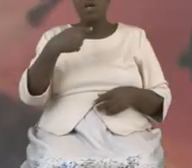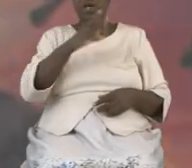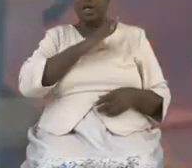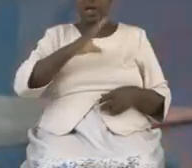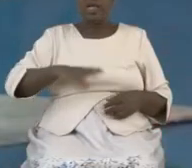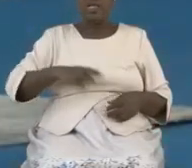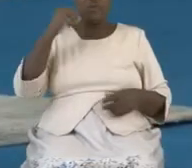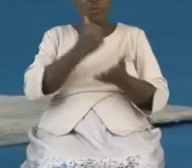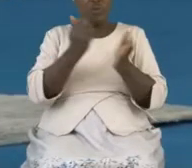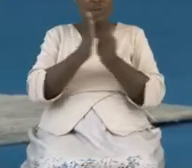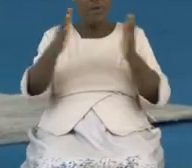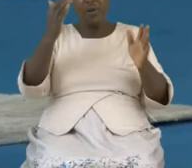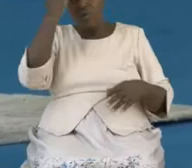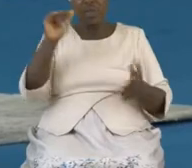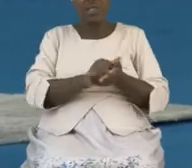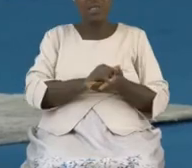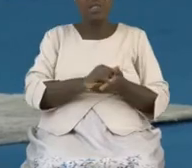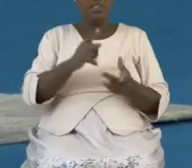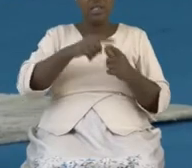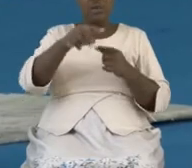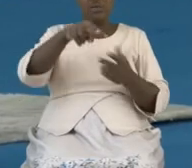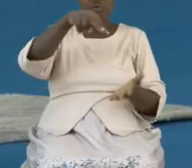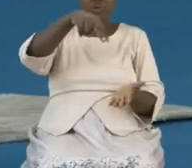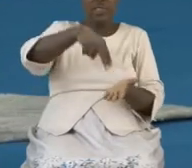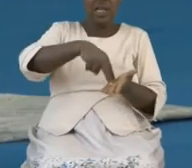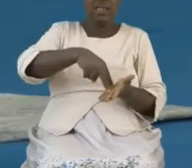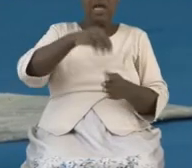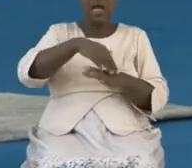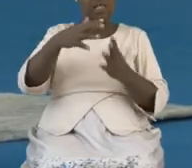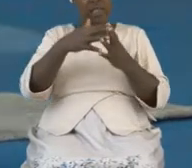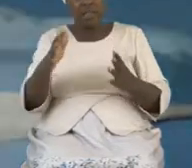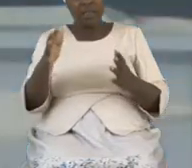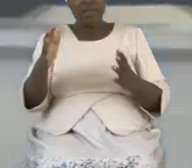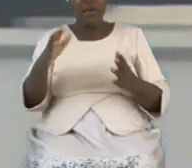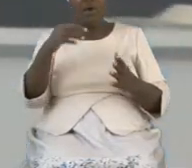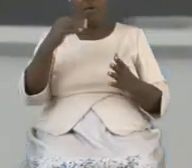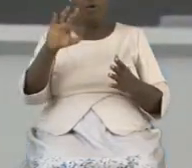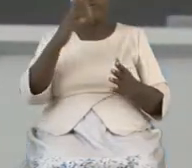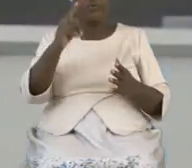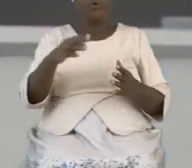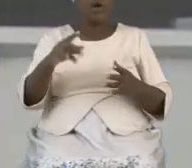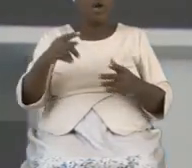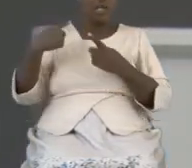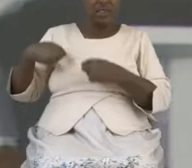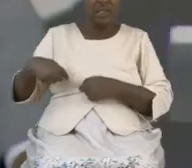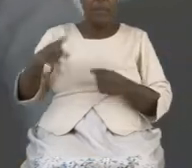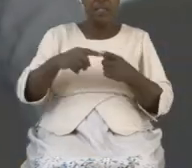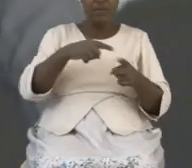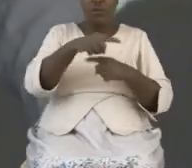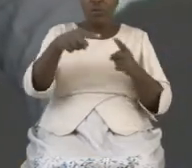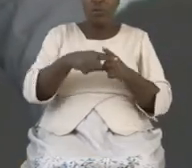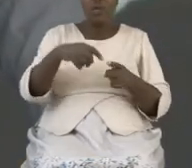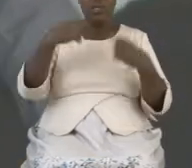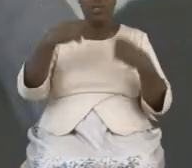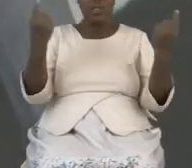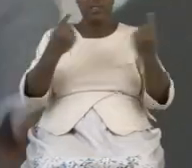stand at the gate of your heart. And when sin knocks at the door, there's no room